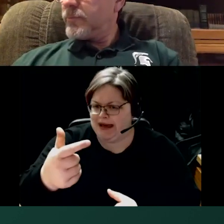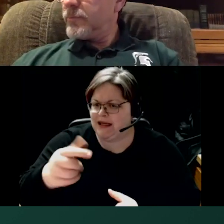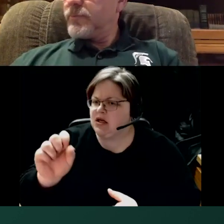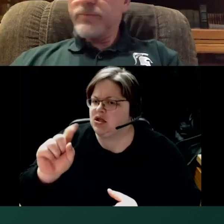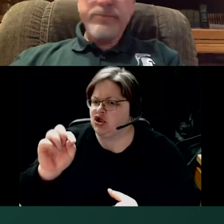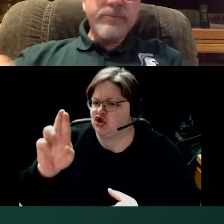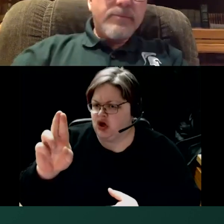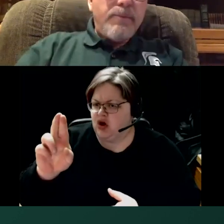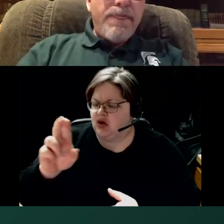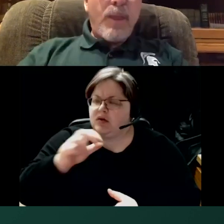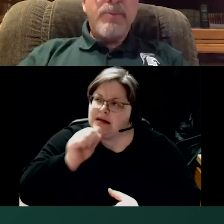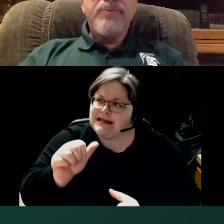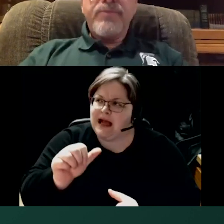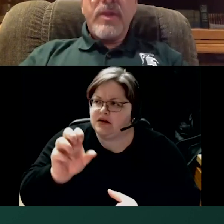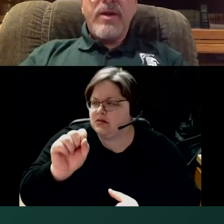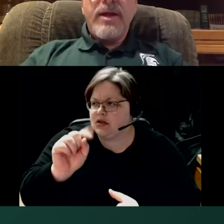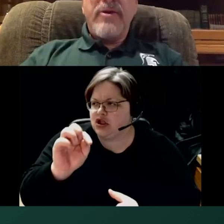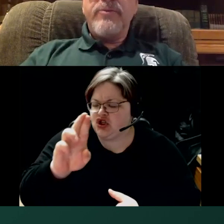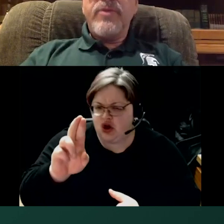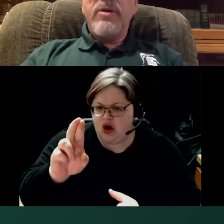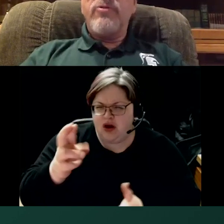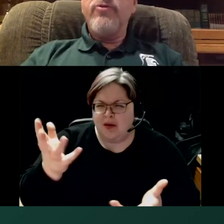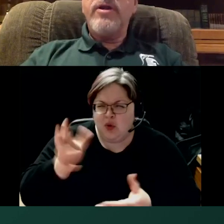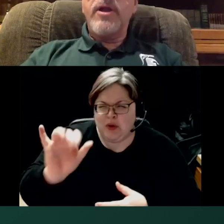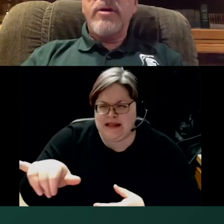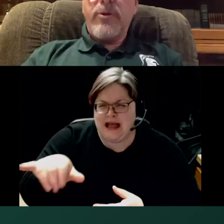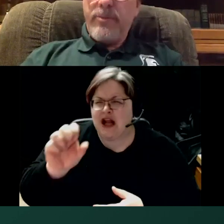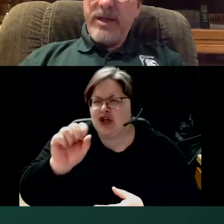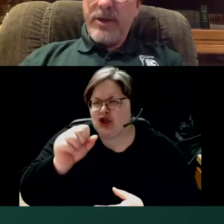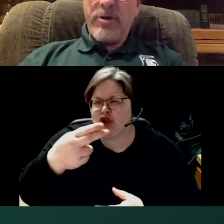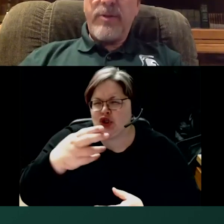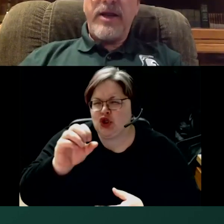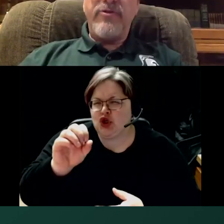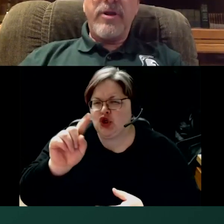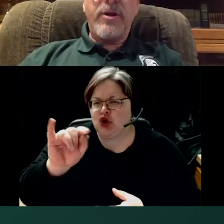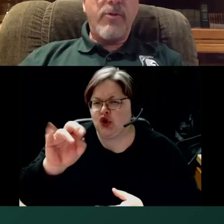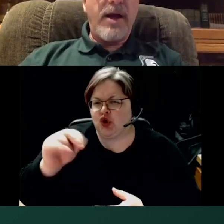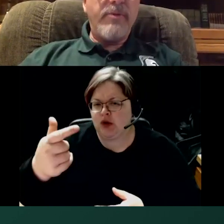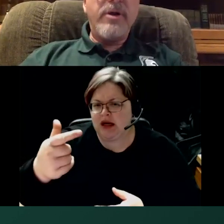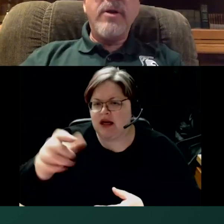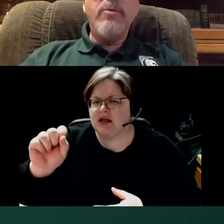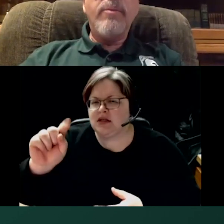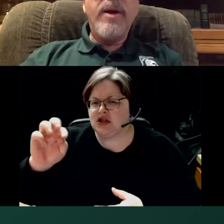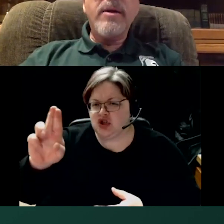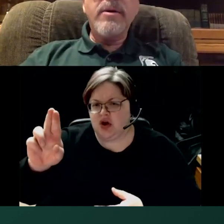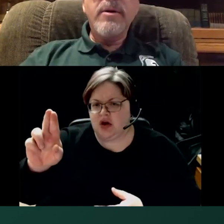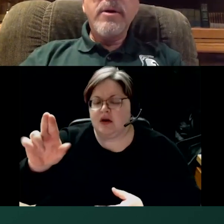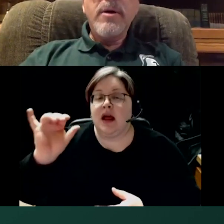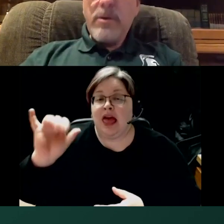aren't shooting stars shooting across the sky. But what are they? So shooting stars are the meteors that I just described. Can I go